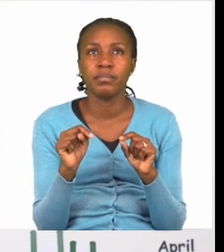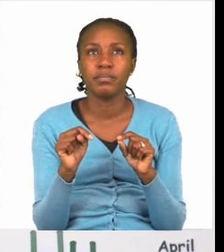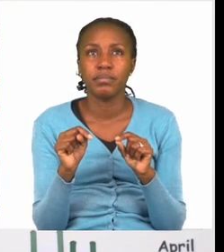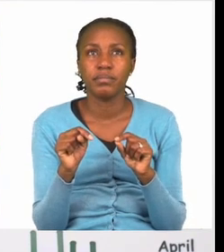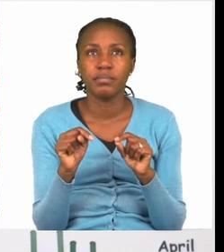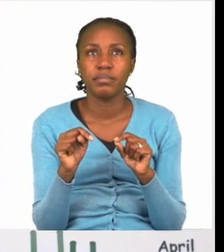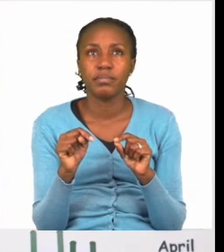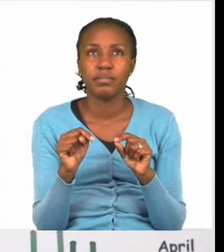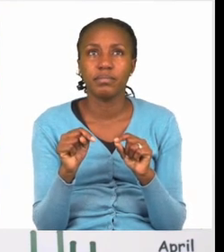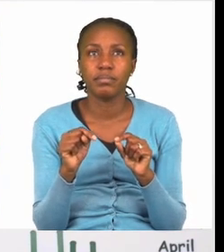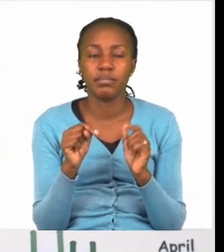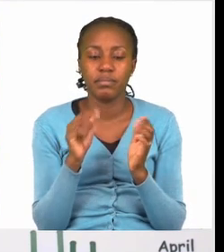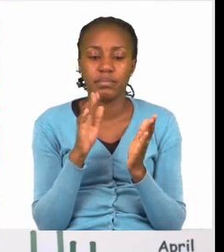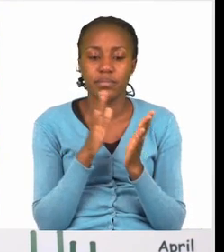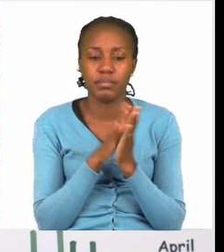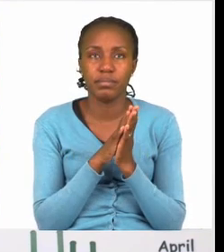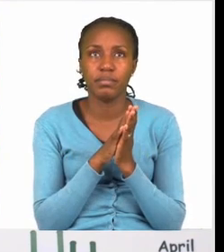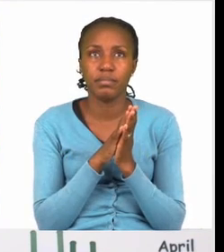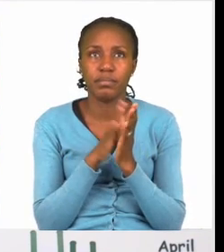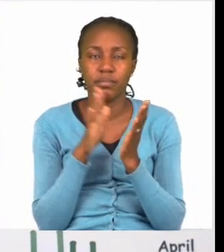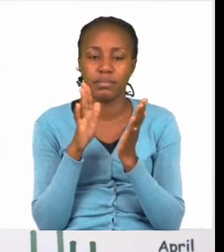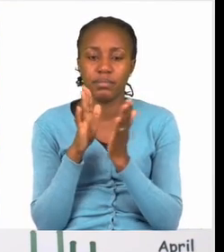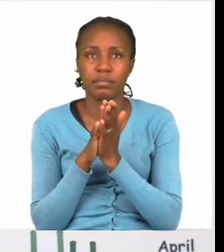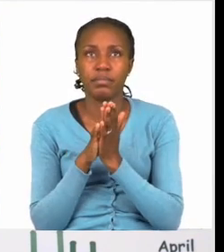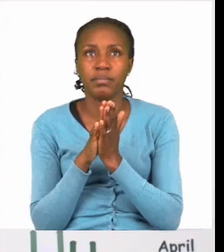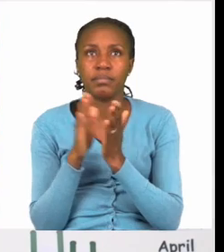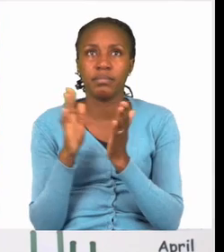order, ladybug.